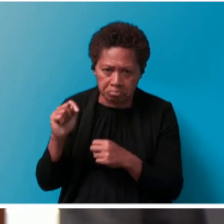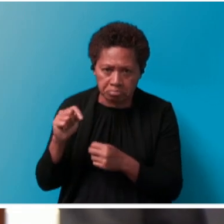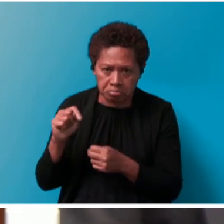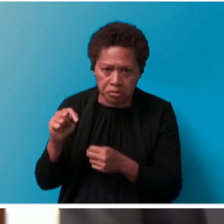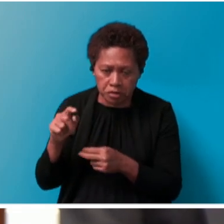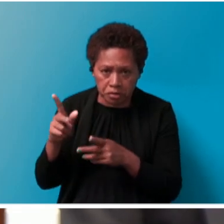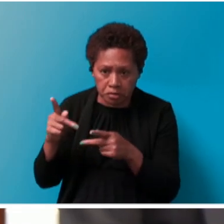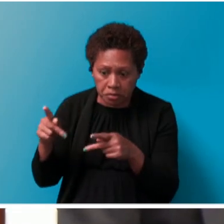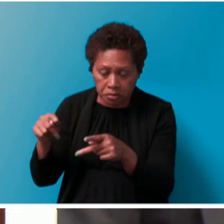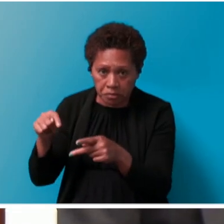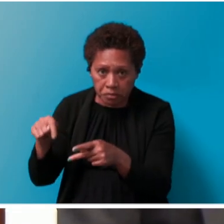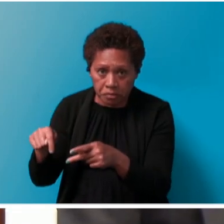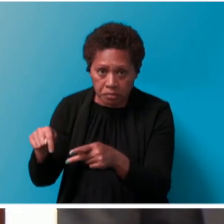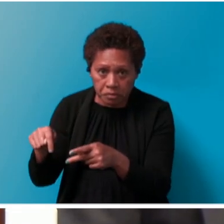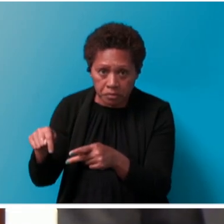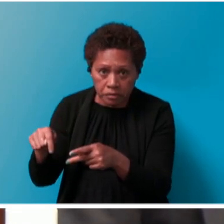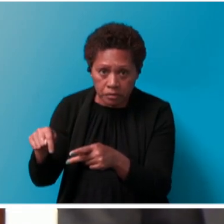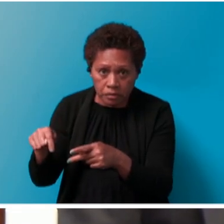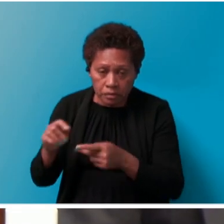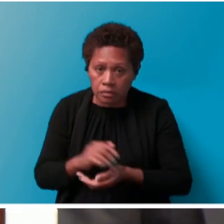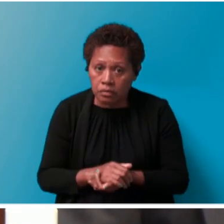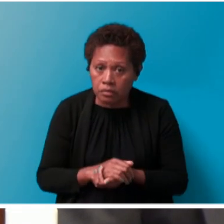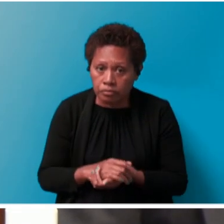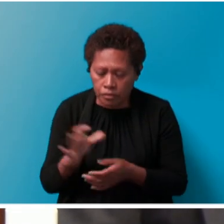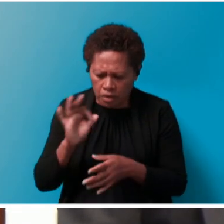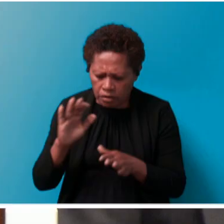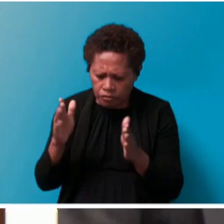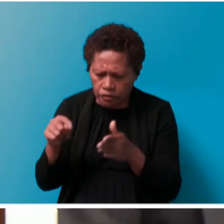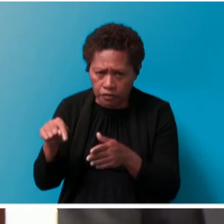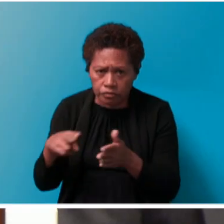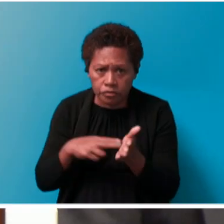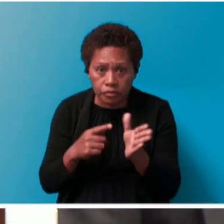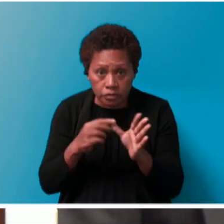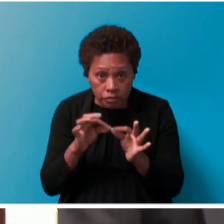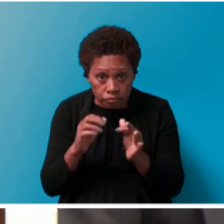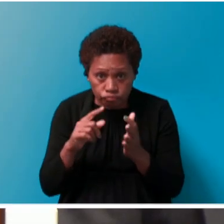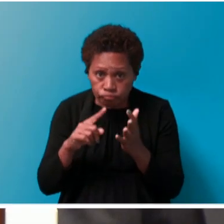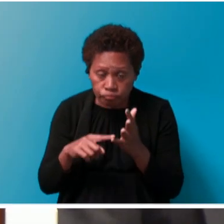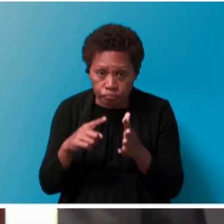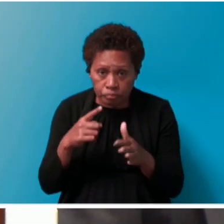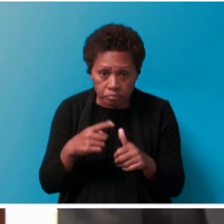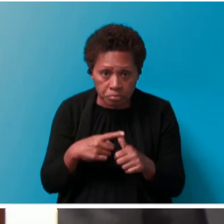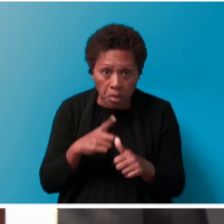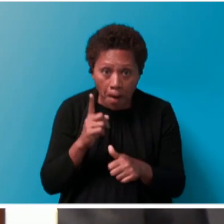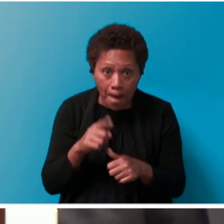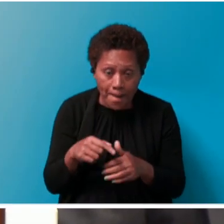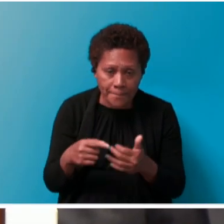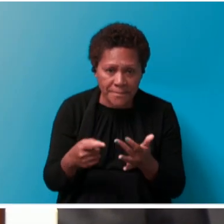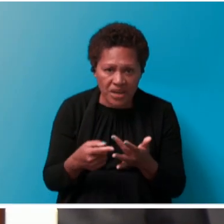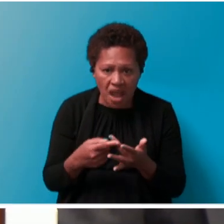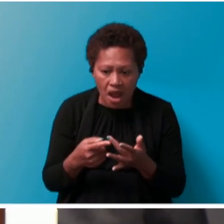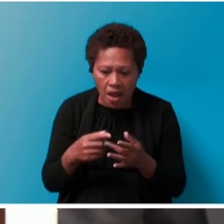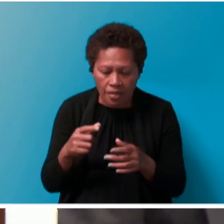this informal settlement, only in Nabua, but also in other areas around Suba, to be given dedicated lots to help these